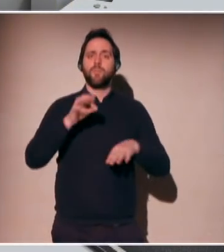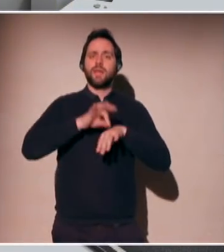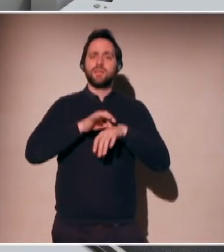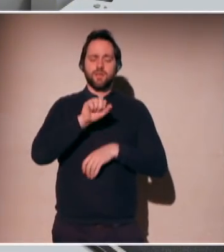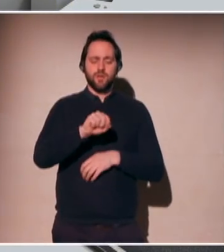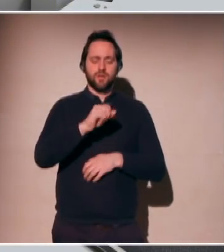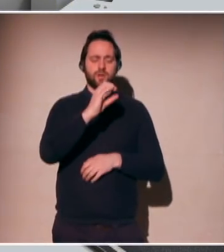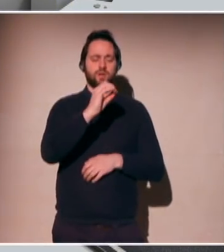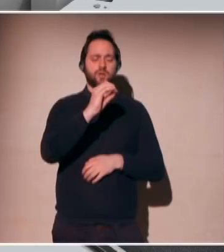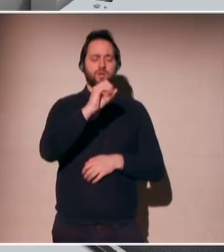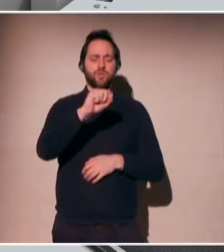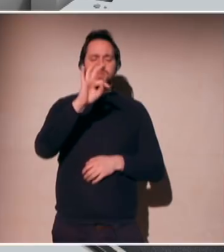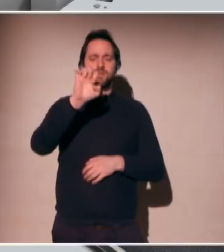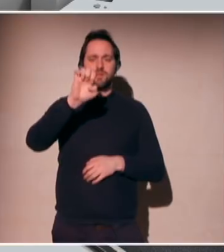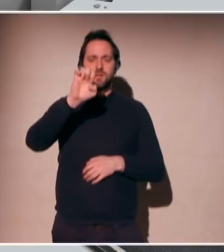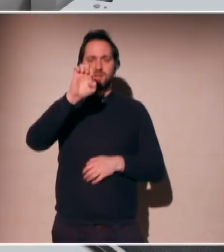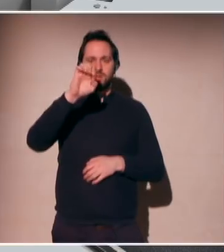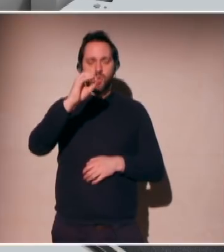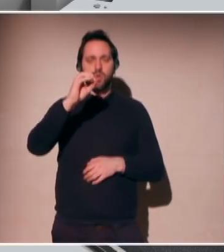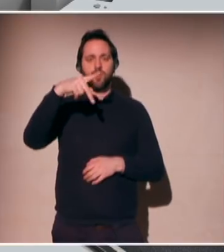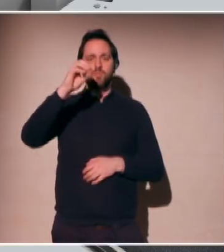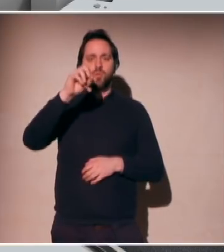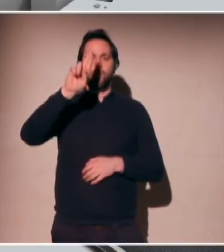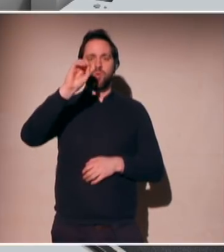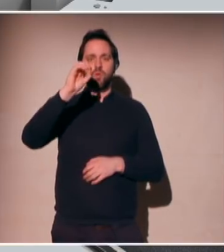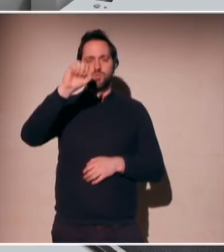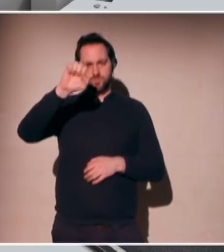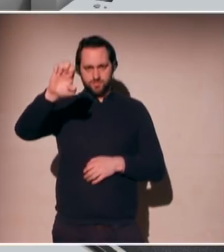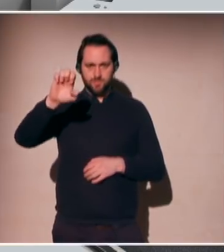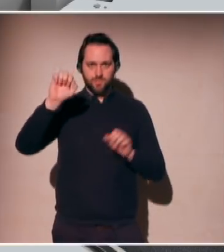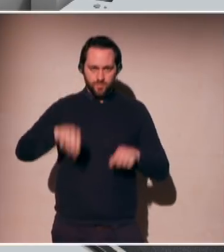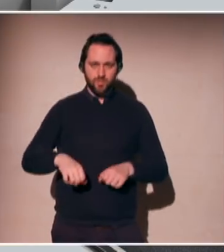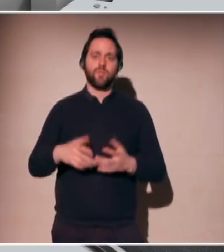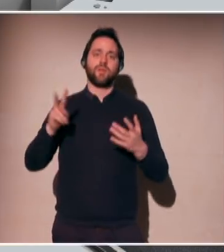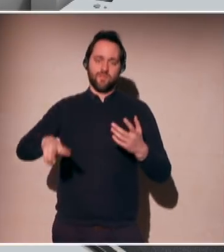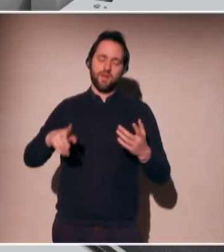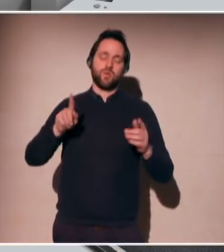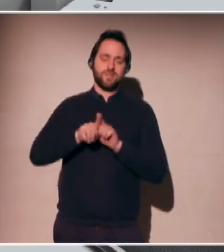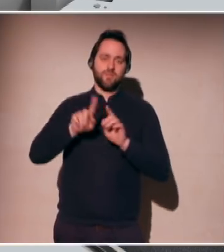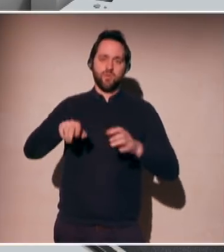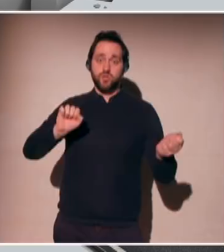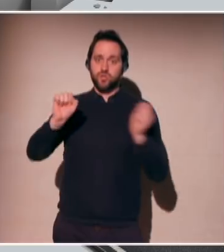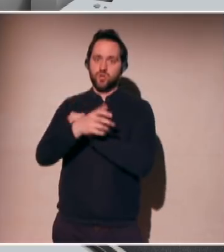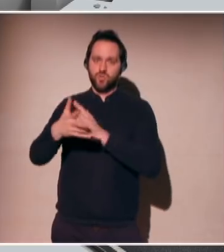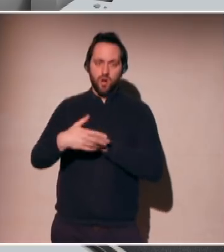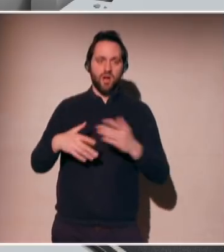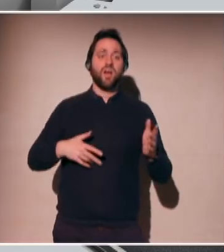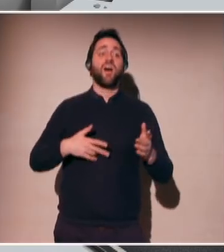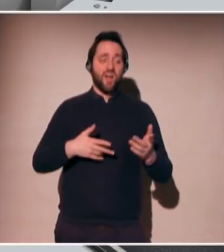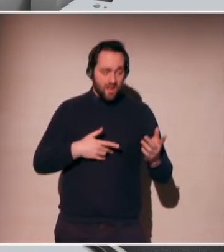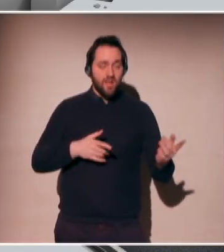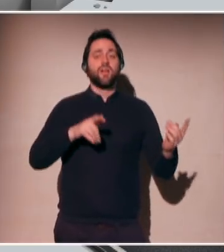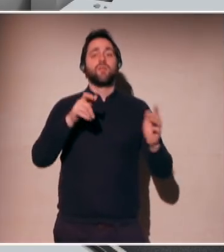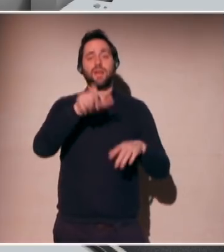proactive care. Imagine that you could see someone and know that something bad is going to happen to him and that you can do something about